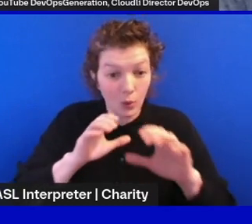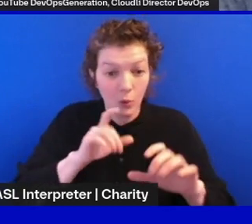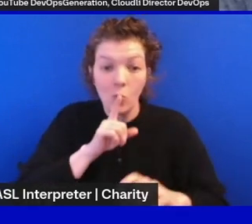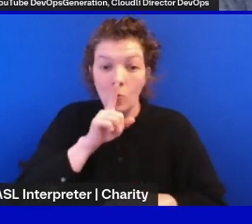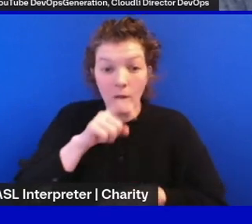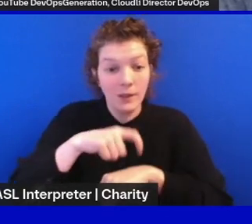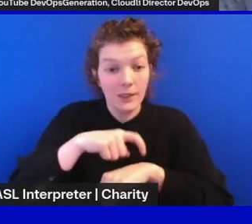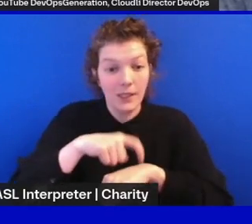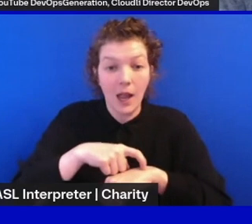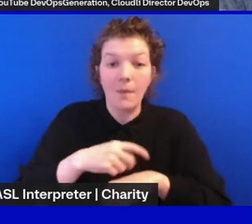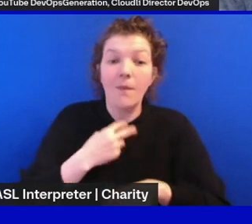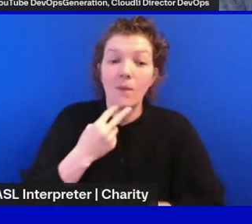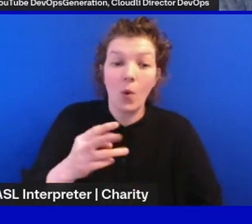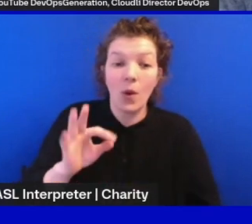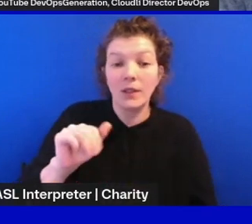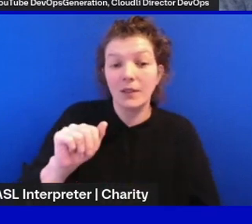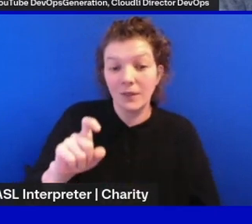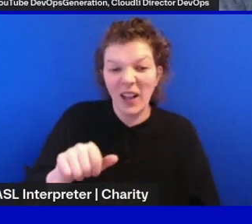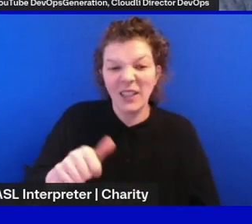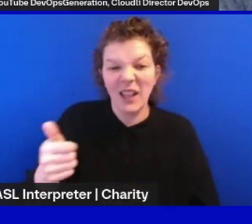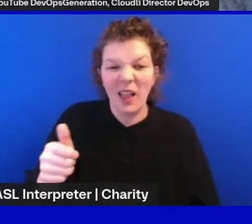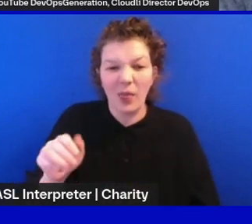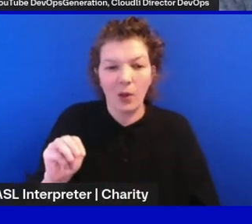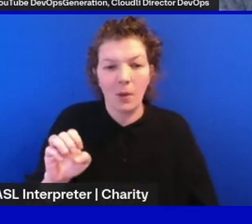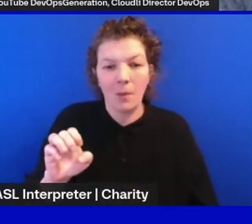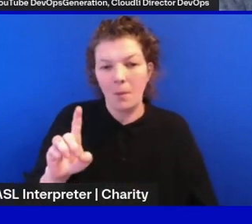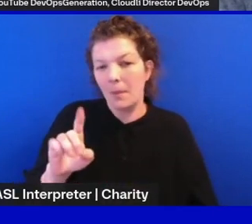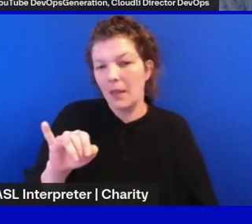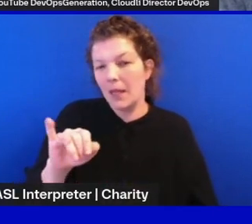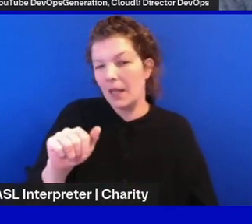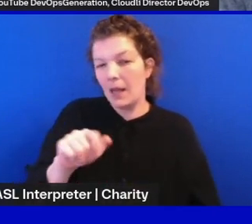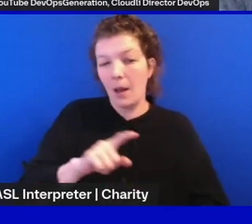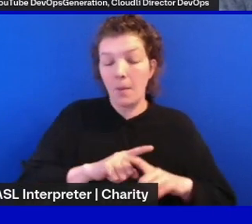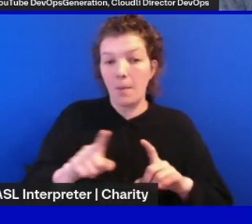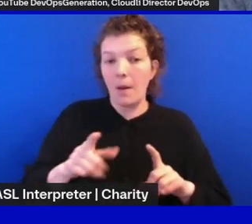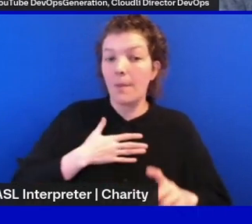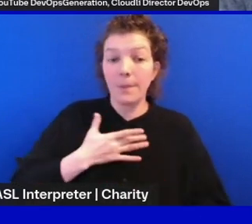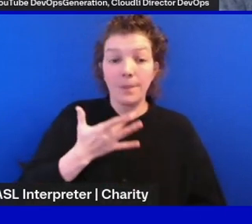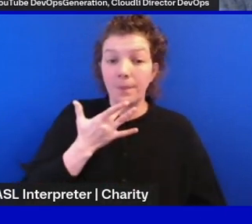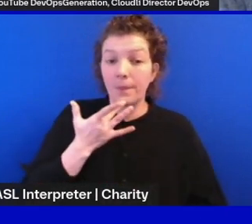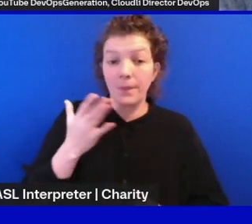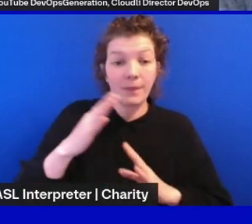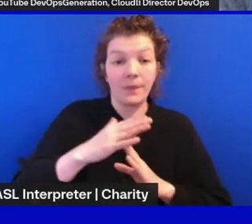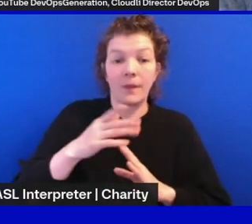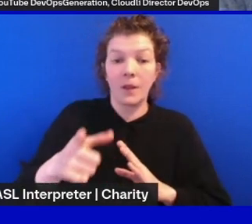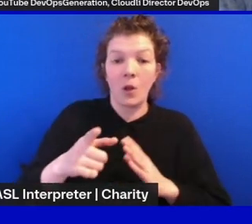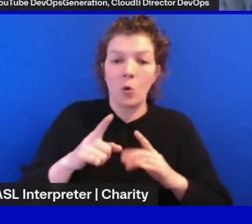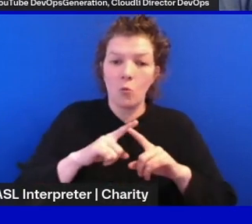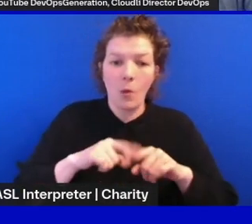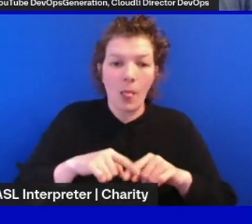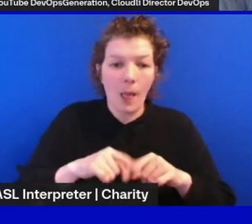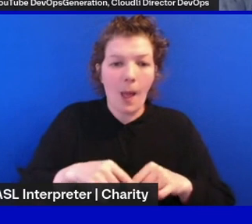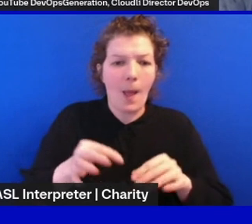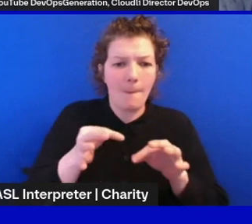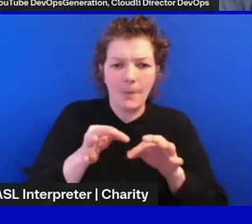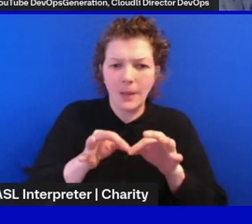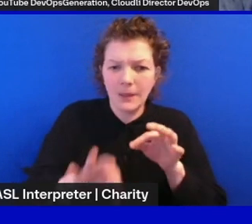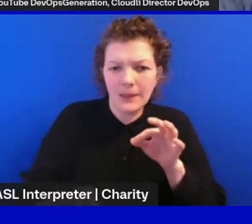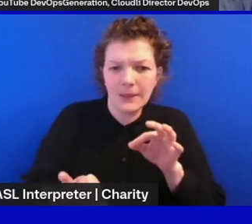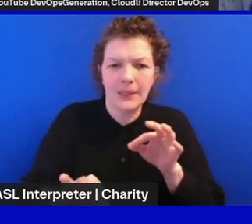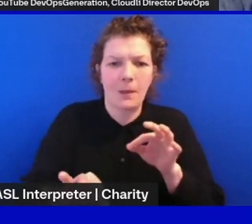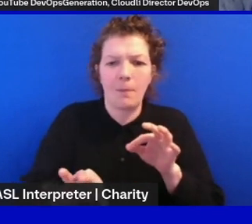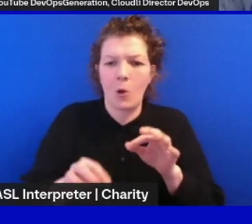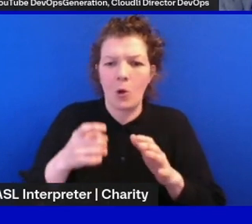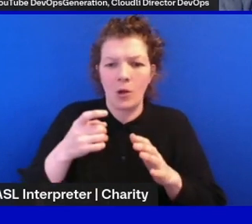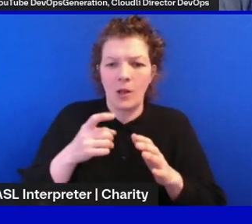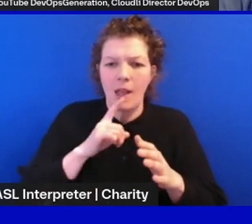other media. But what I like about this page are the words flexible, reliable, simple, secure, efficient, and cost-effective.